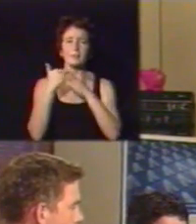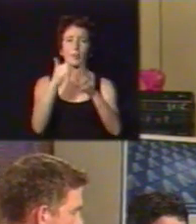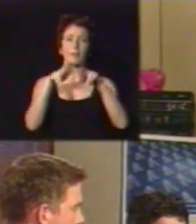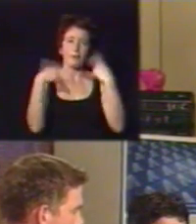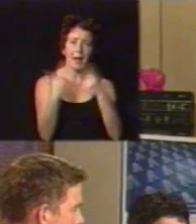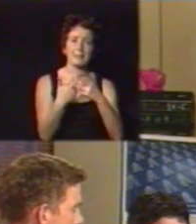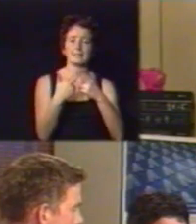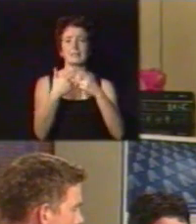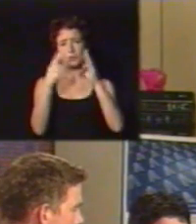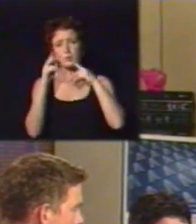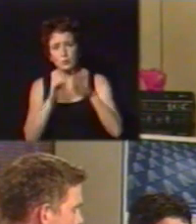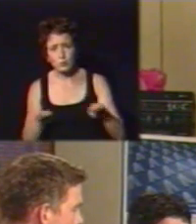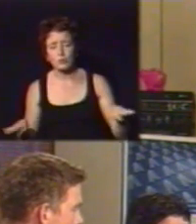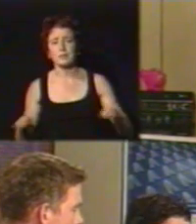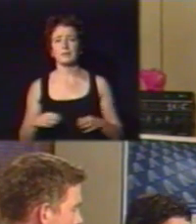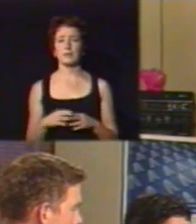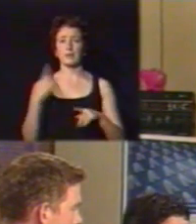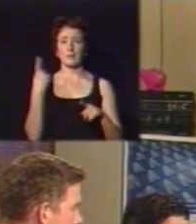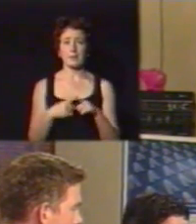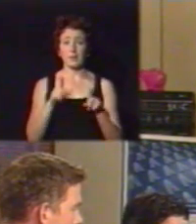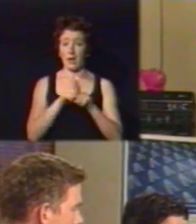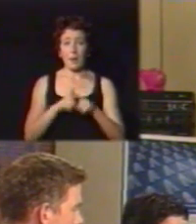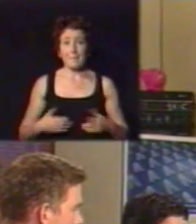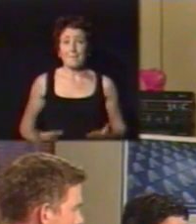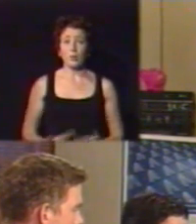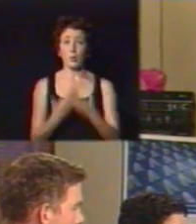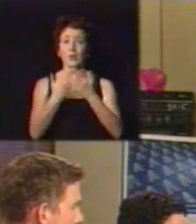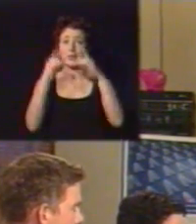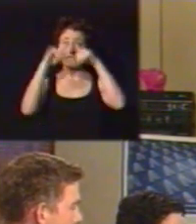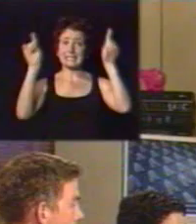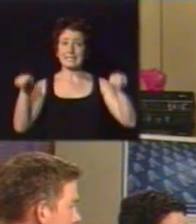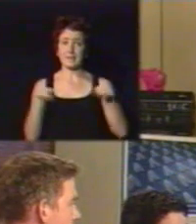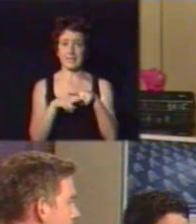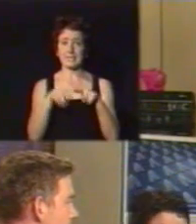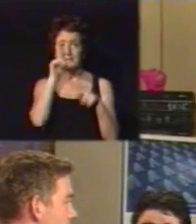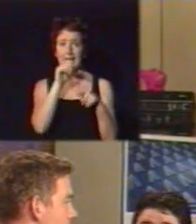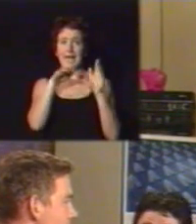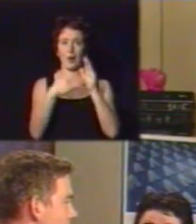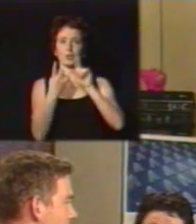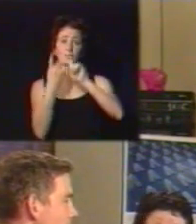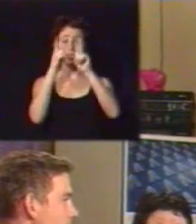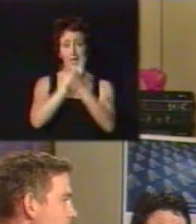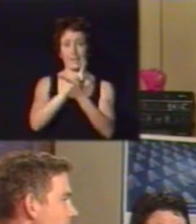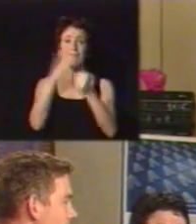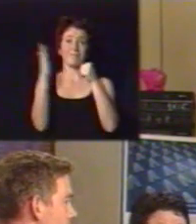conditions. Things like birth certificates, we now can have birth certificates corrected.